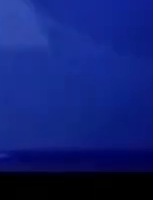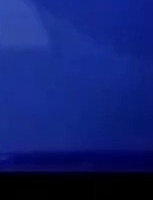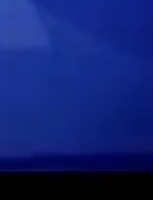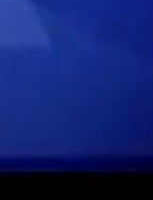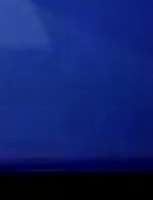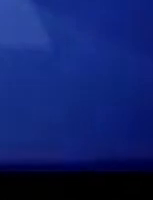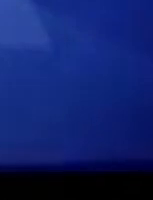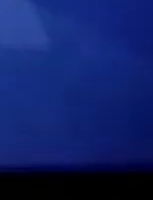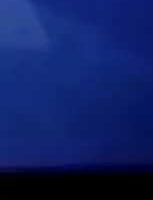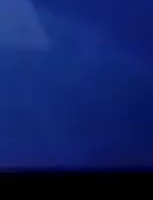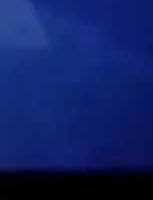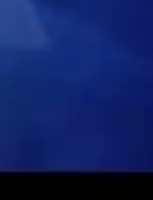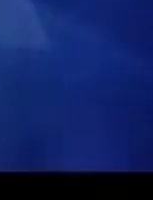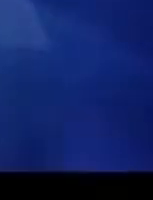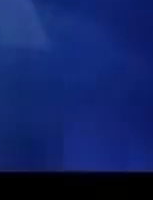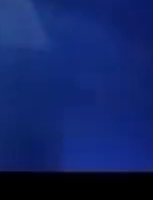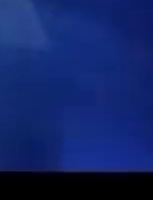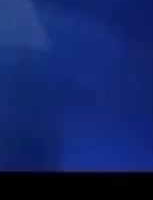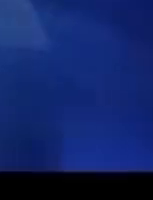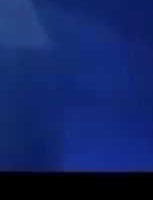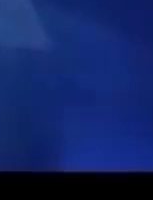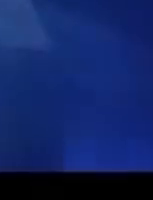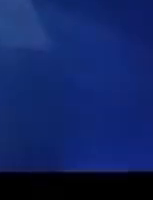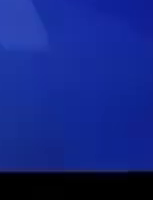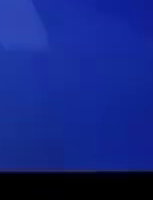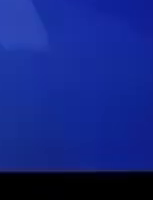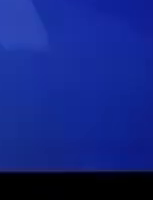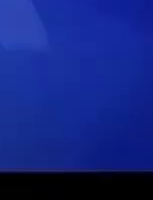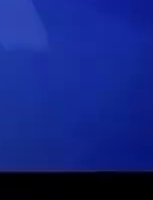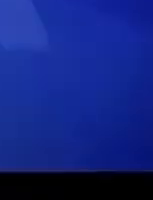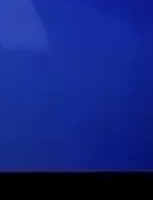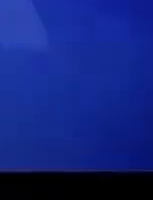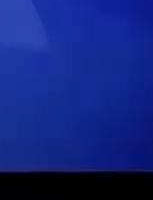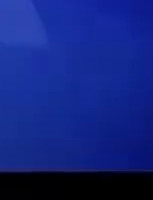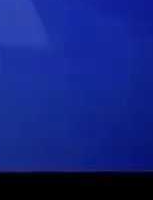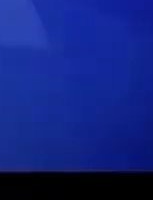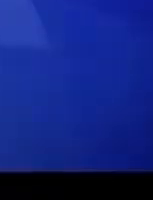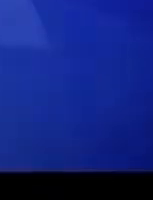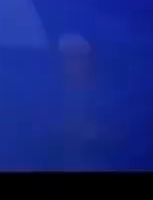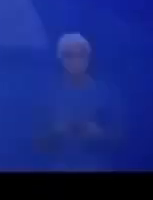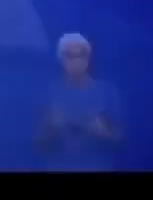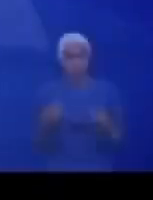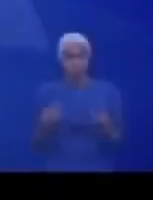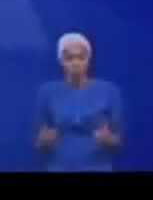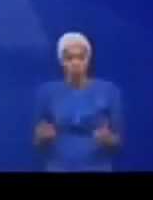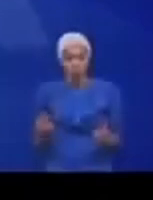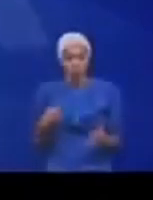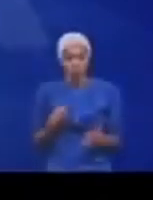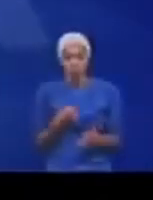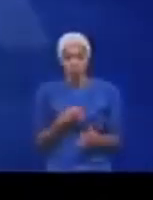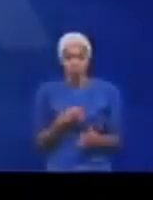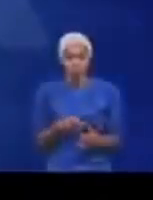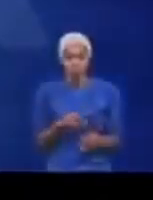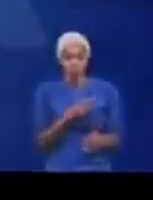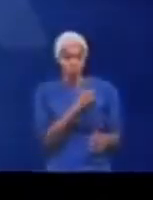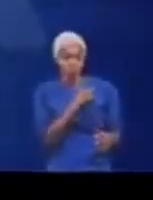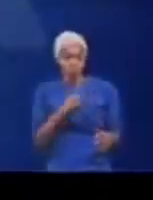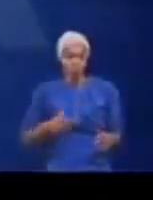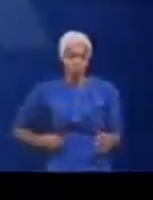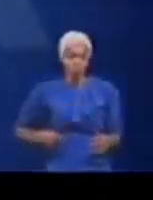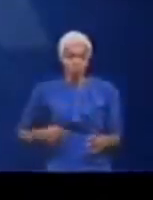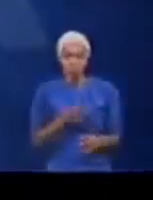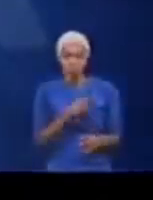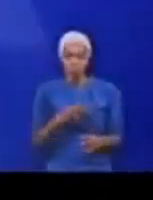the house of the Lord sing praise. Let's sing that again. We were the beggars,